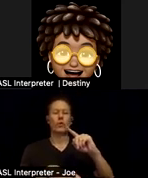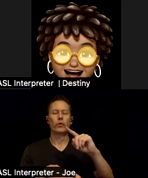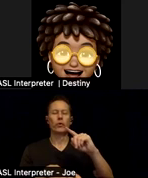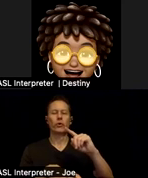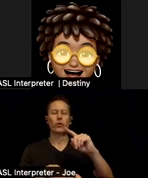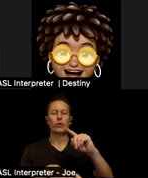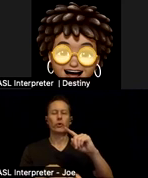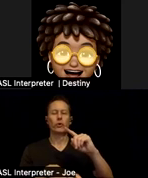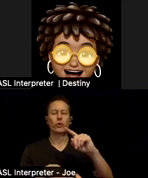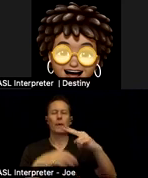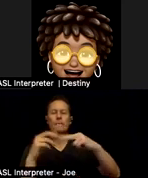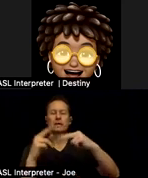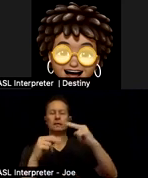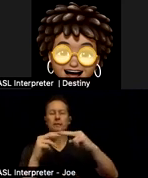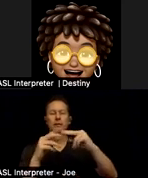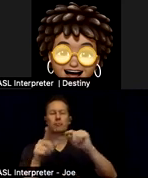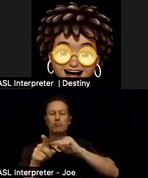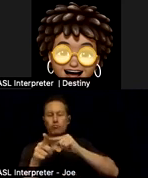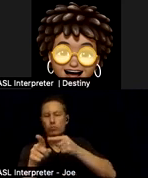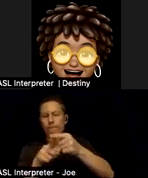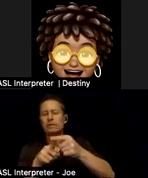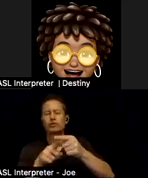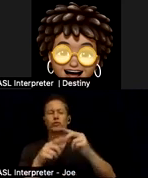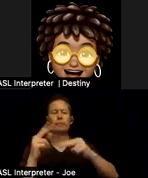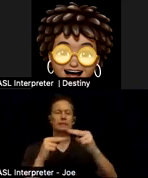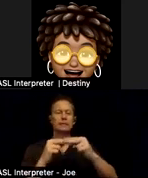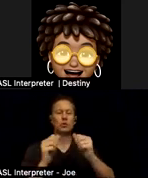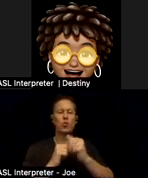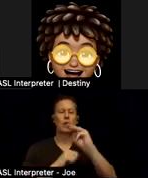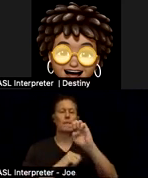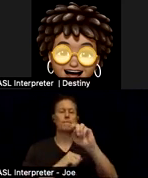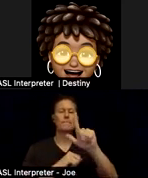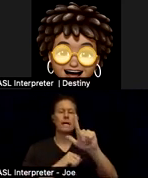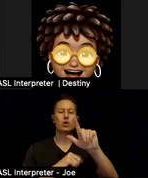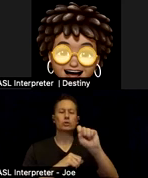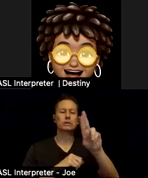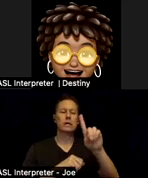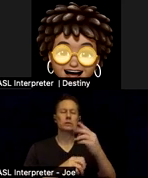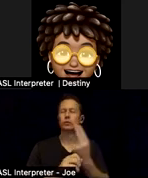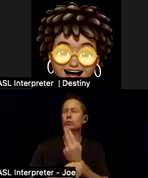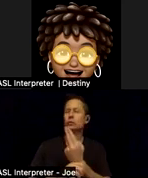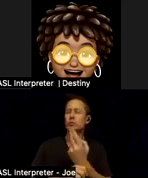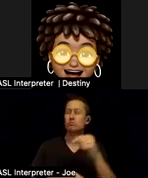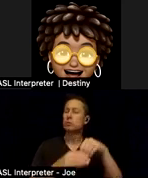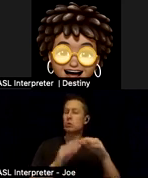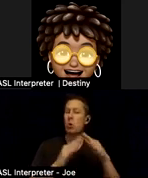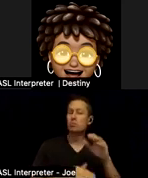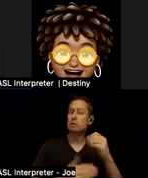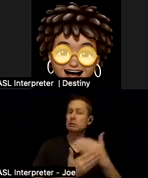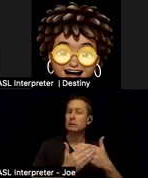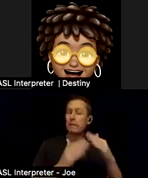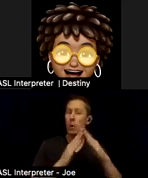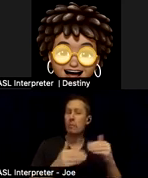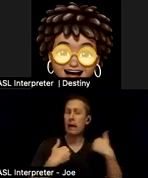studs, do the same instructions apply? They do. What you're going to use, so in your home, and some homes have metal